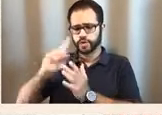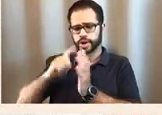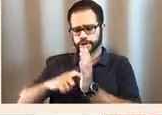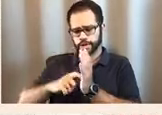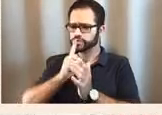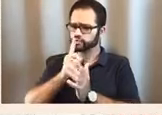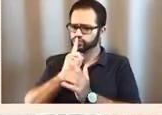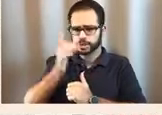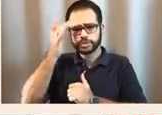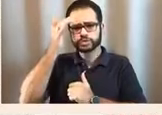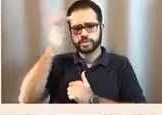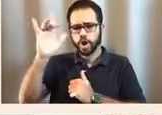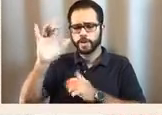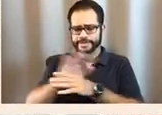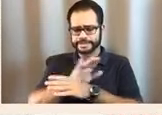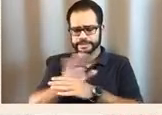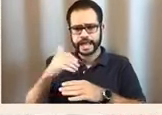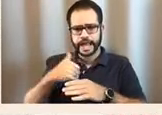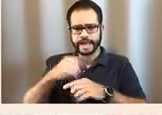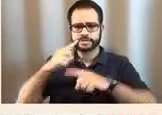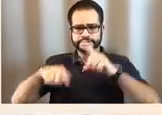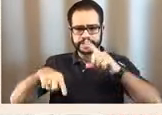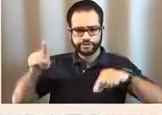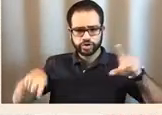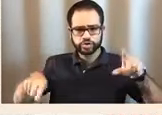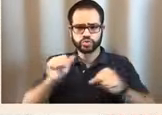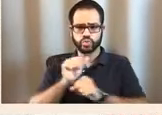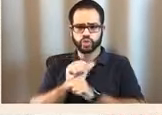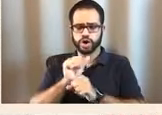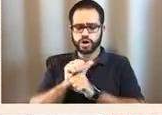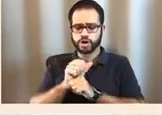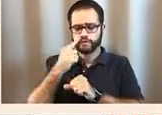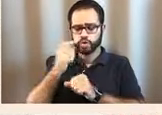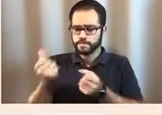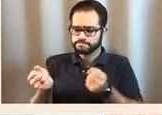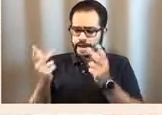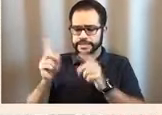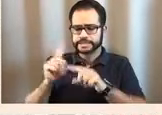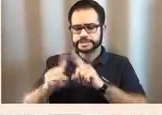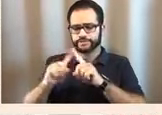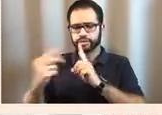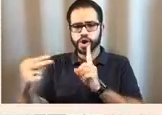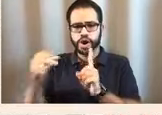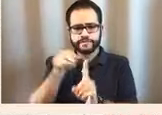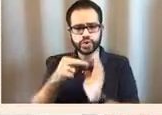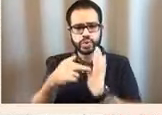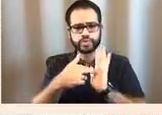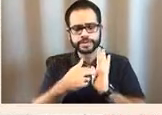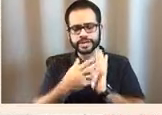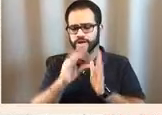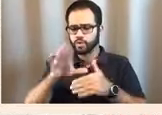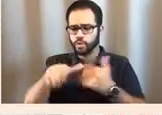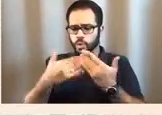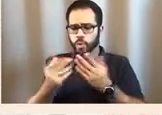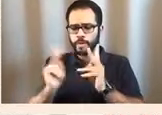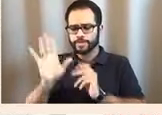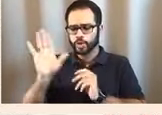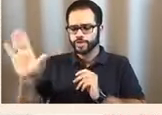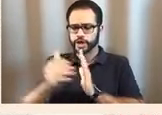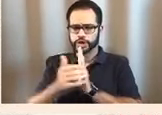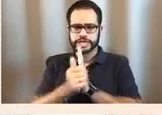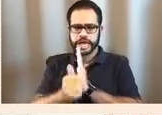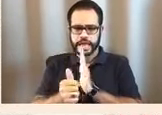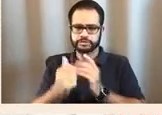workforce, one in which many views are represented and everyone's talents are valued. Well, disability is part